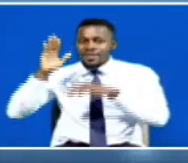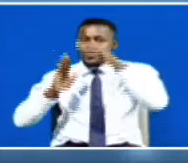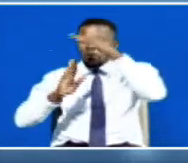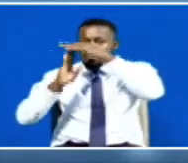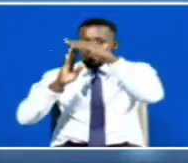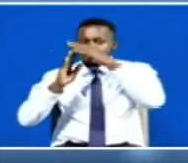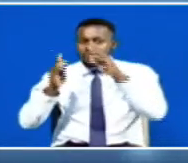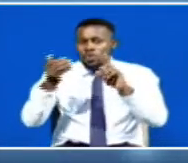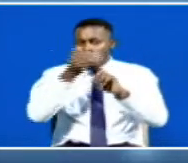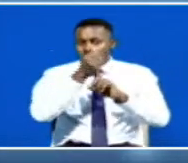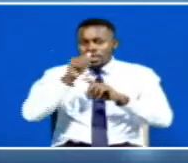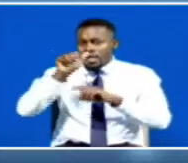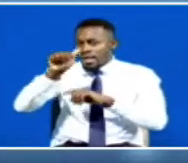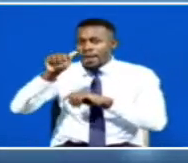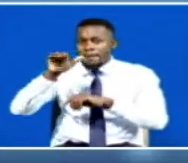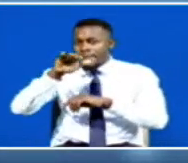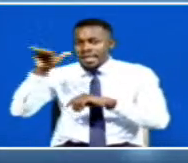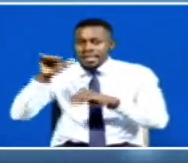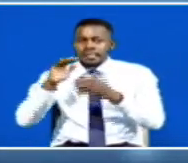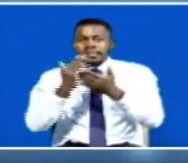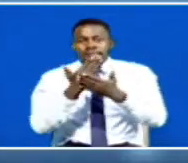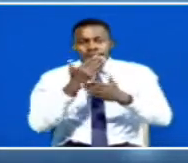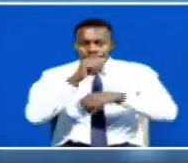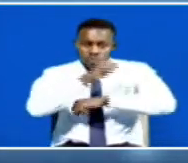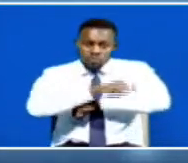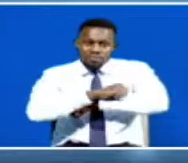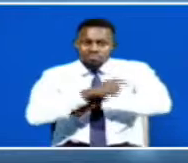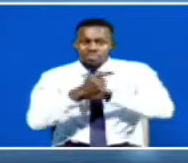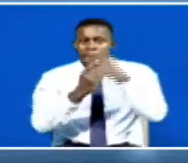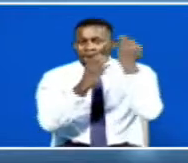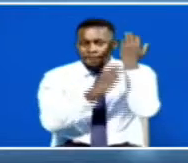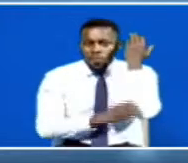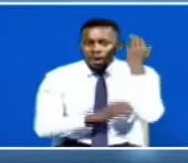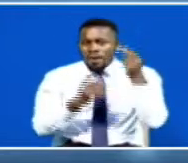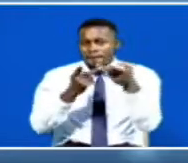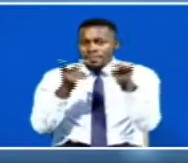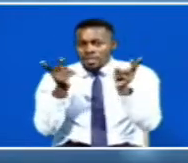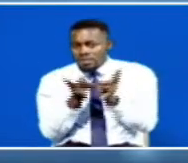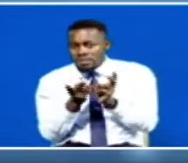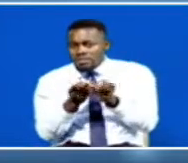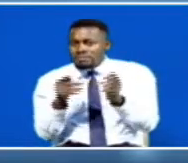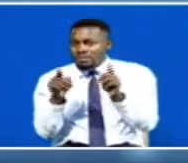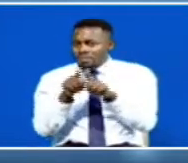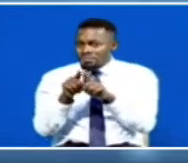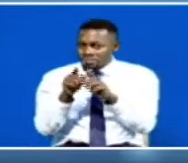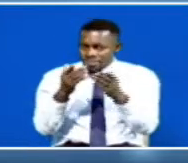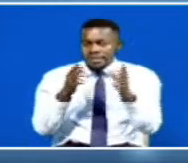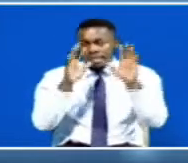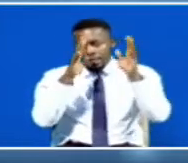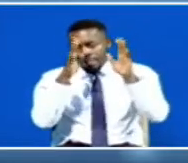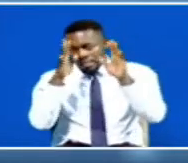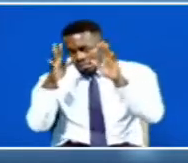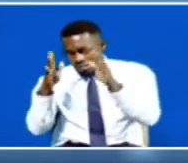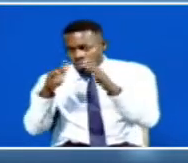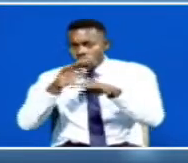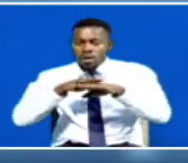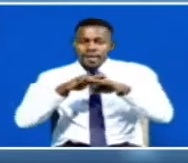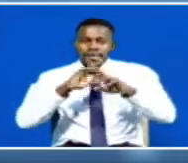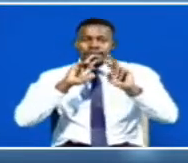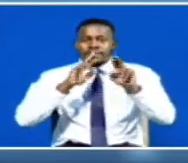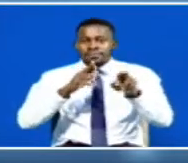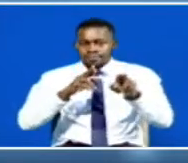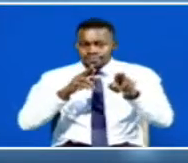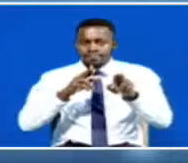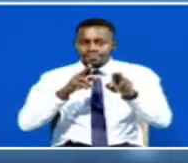an A plane. Some of the schools for the less privileged which sat the exam for the first time are also celebrating good results.